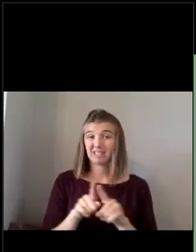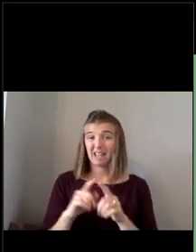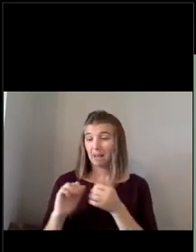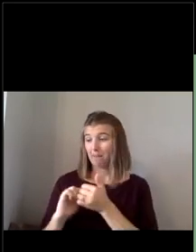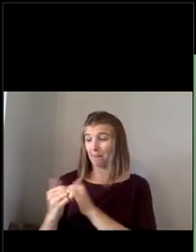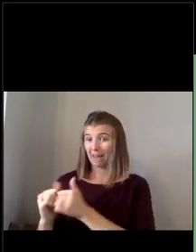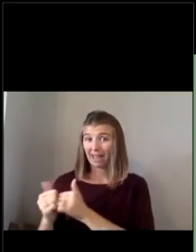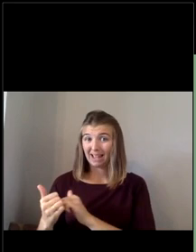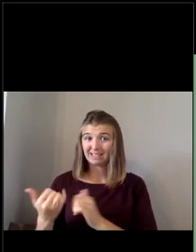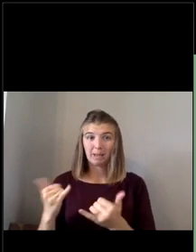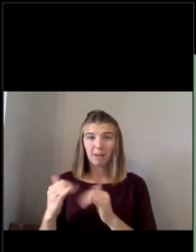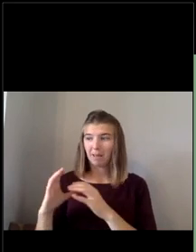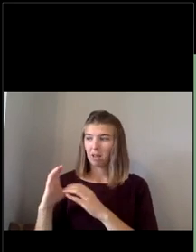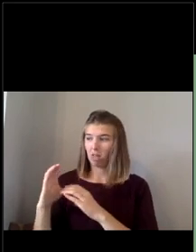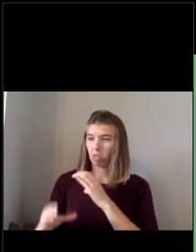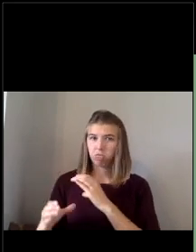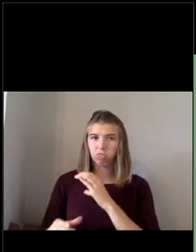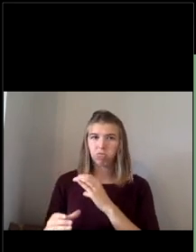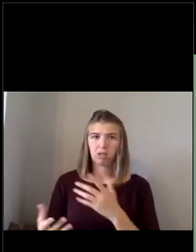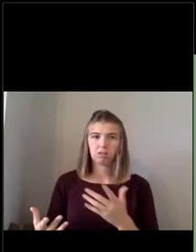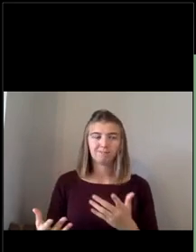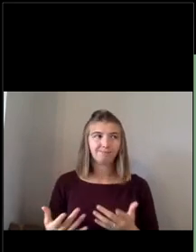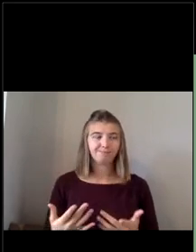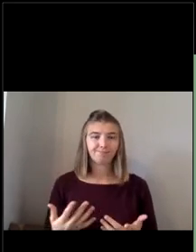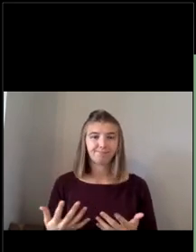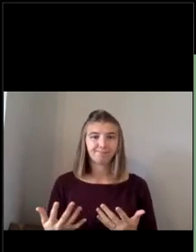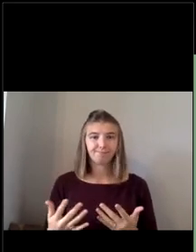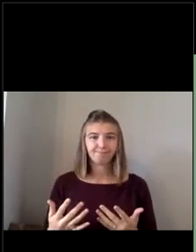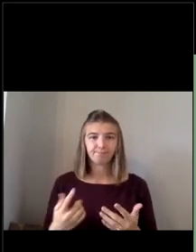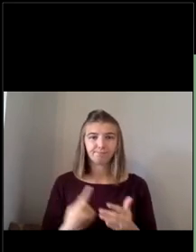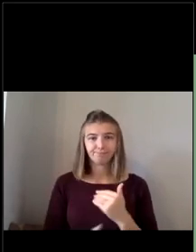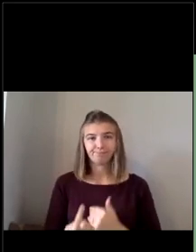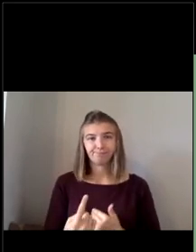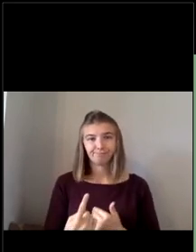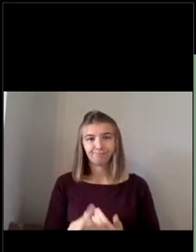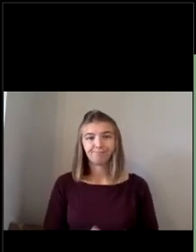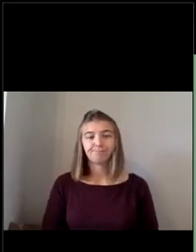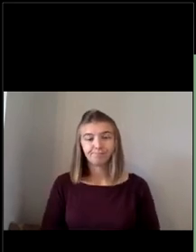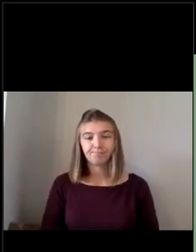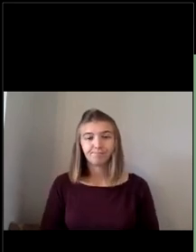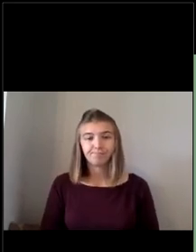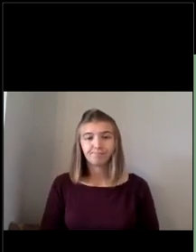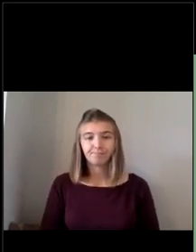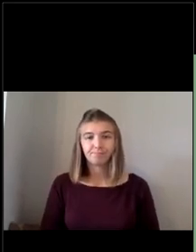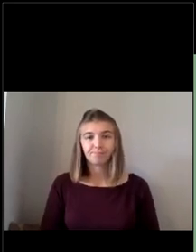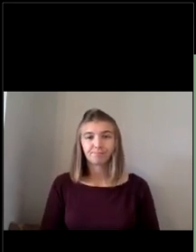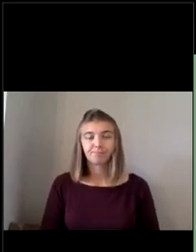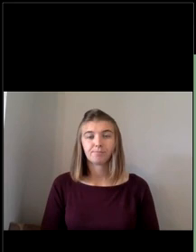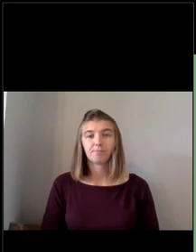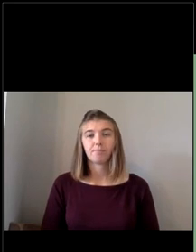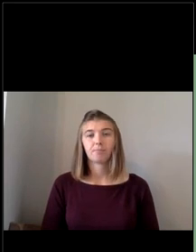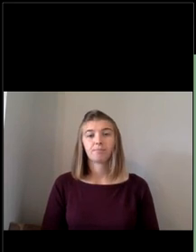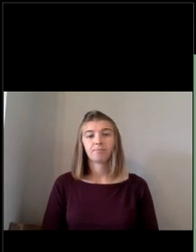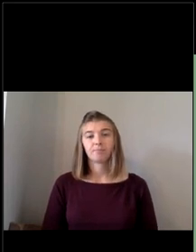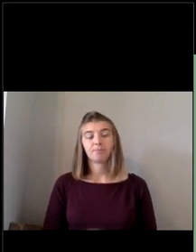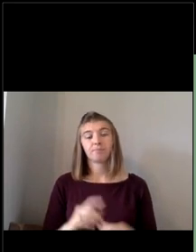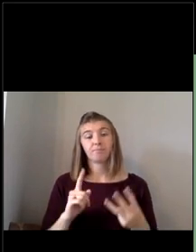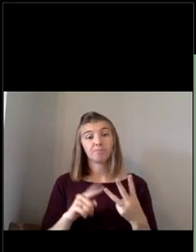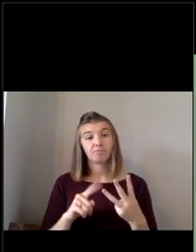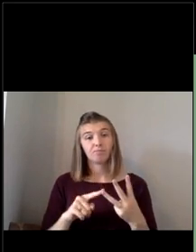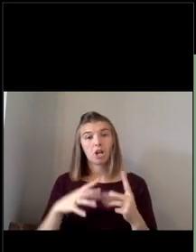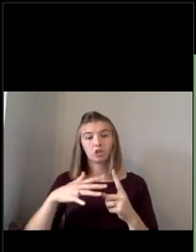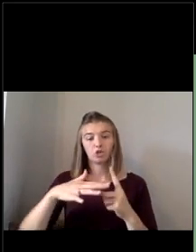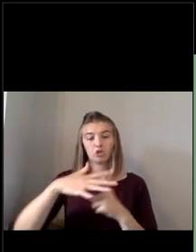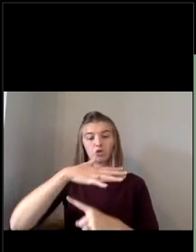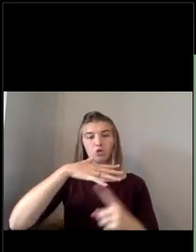instructors. The next form that I've come across often is social isolation. And